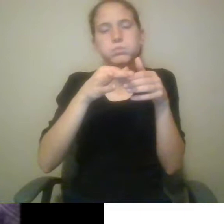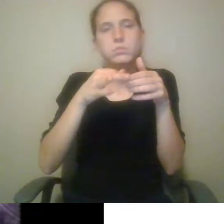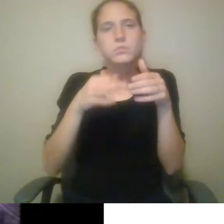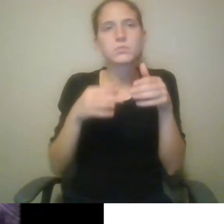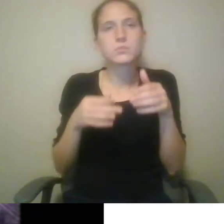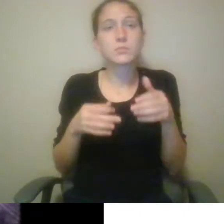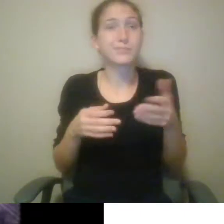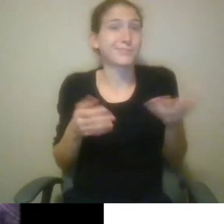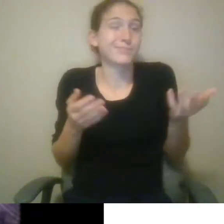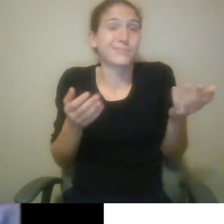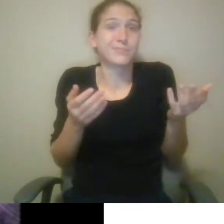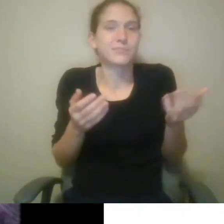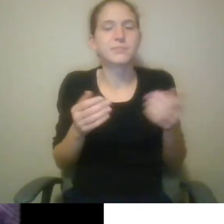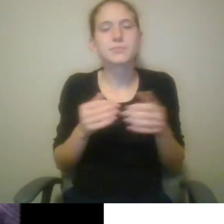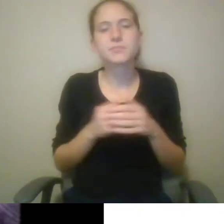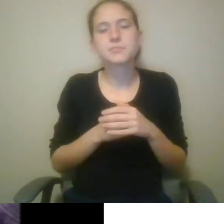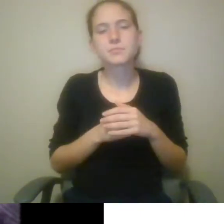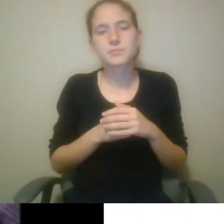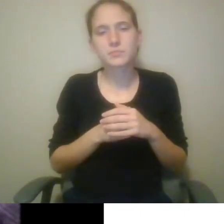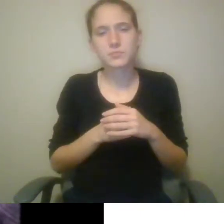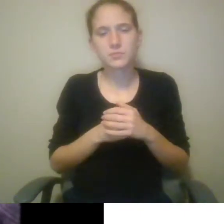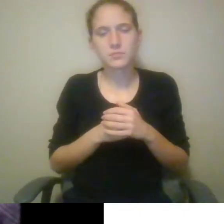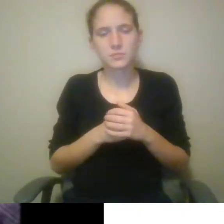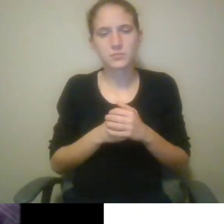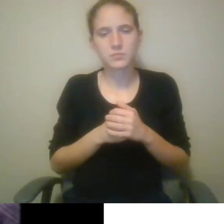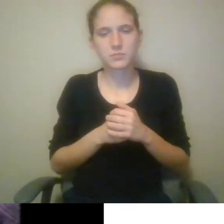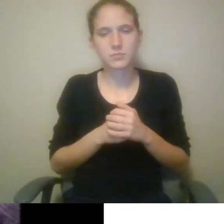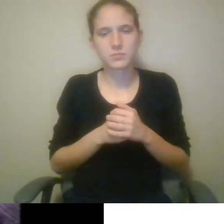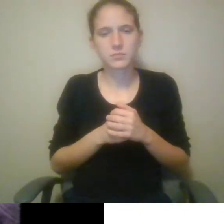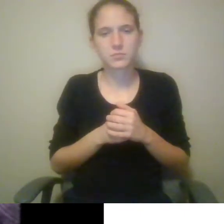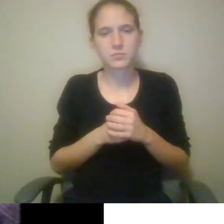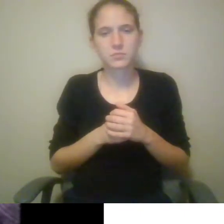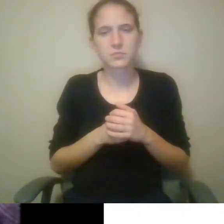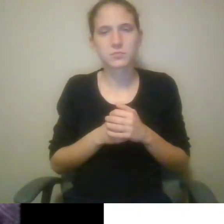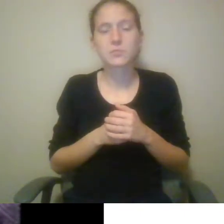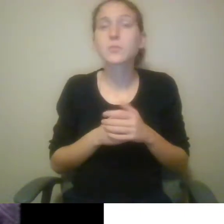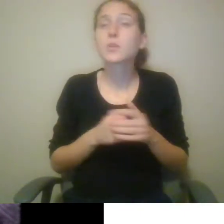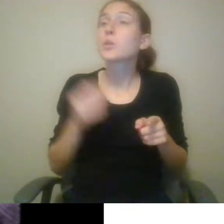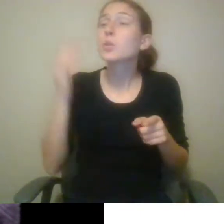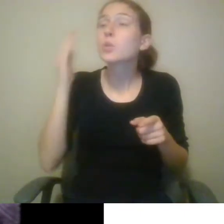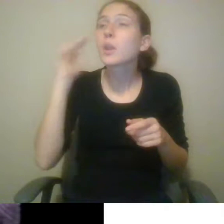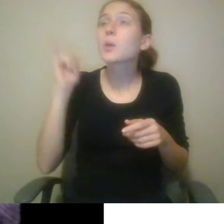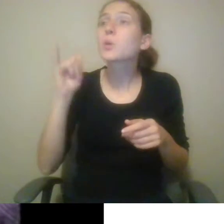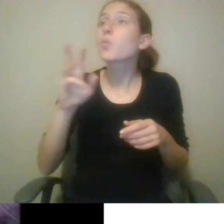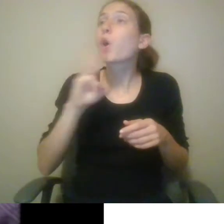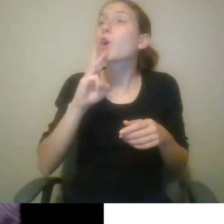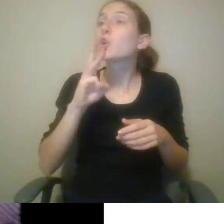Okay, something whatever Will says. Like when you pour milk in water. Yeah.